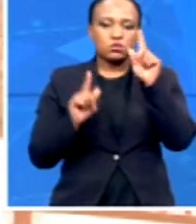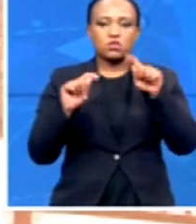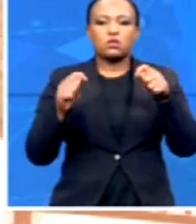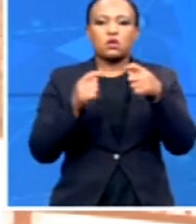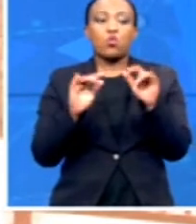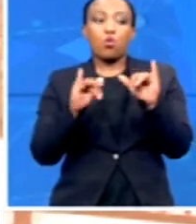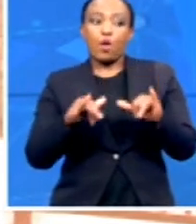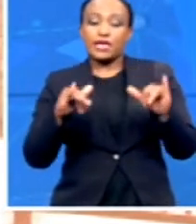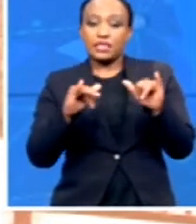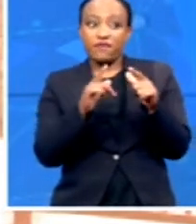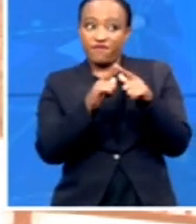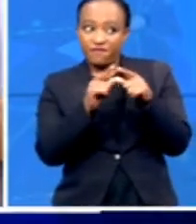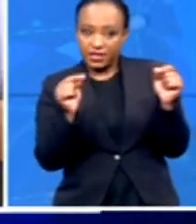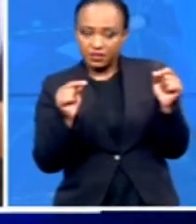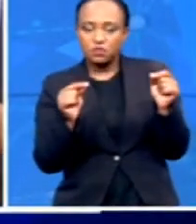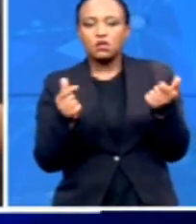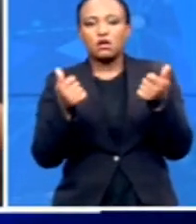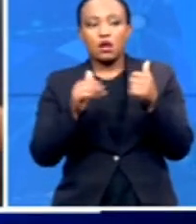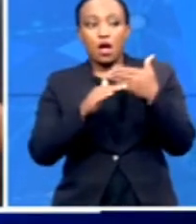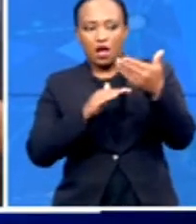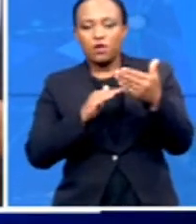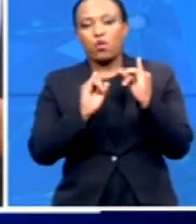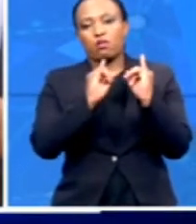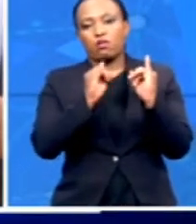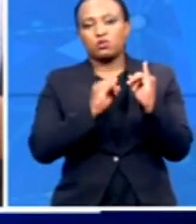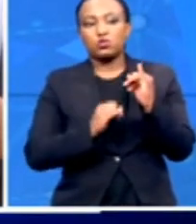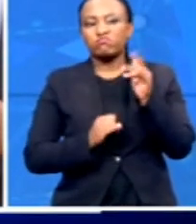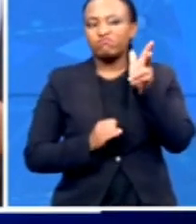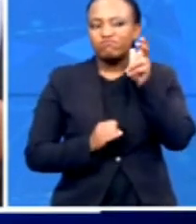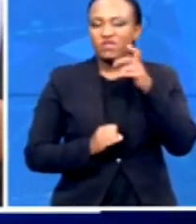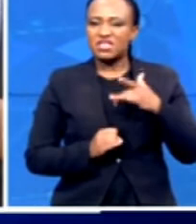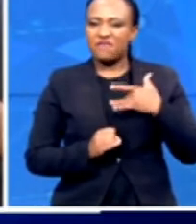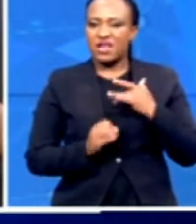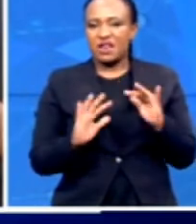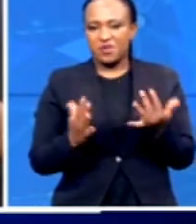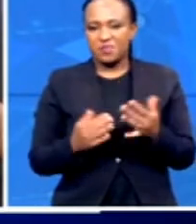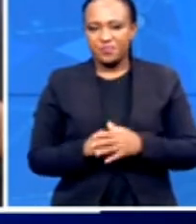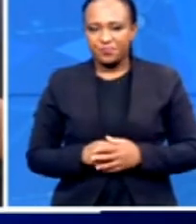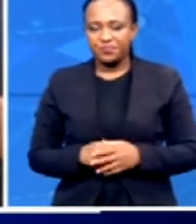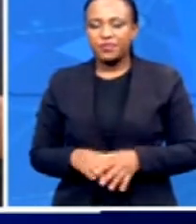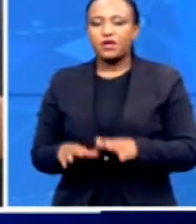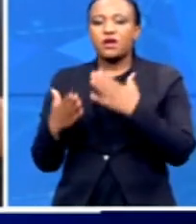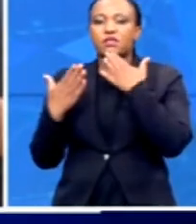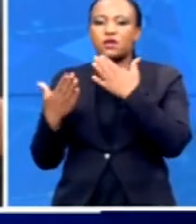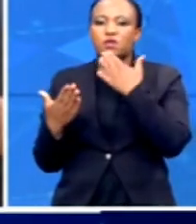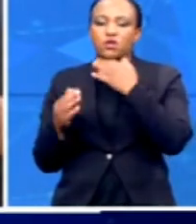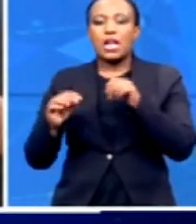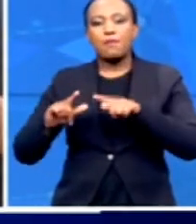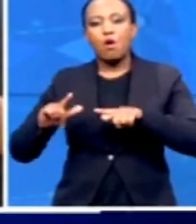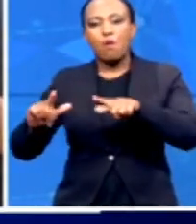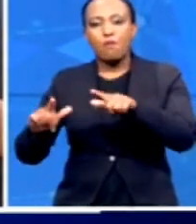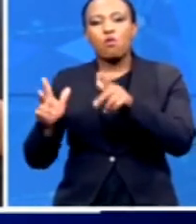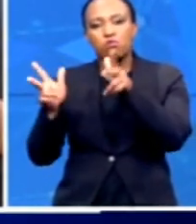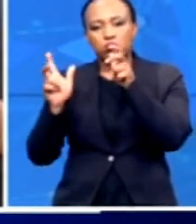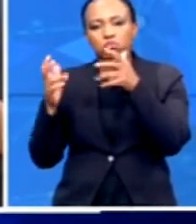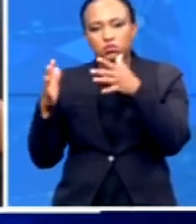feel. Thank you so much. There you have the Limpopo picture. And as we promised, we're rounding up the whole country